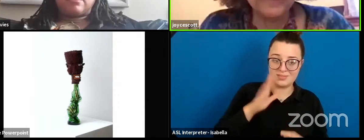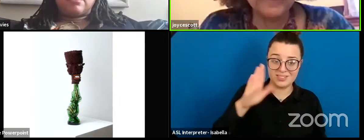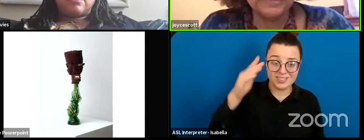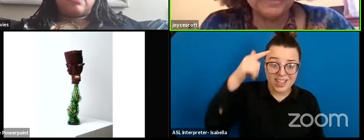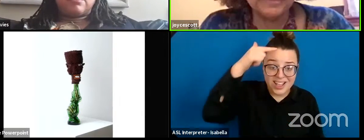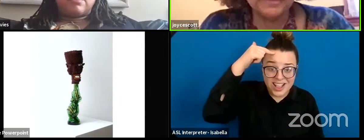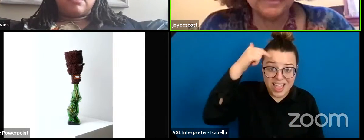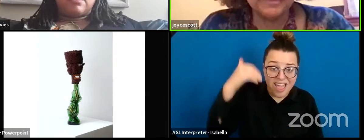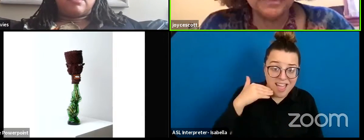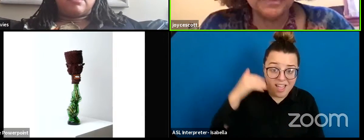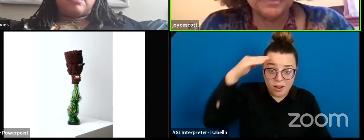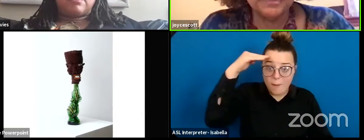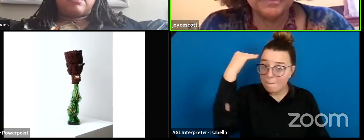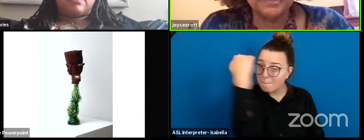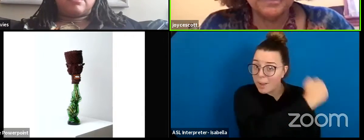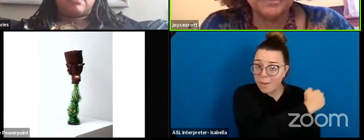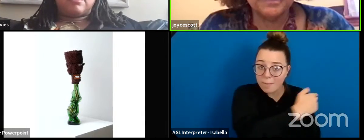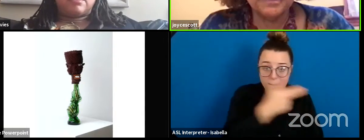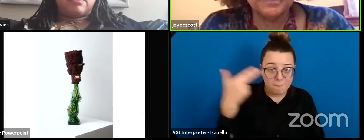off.